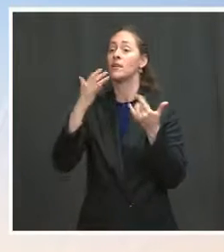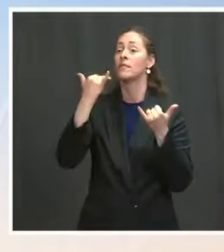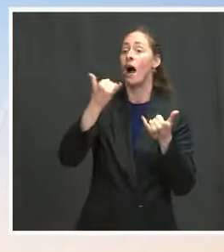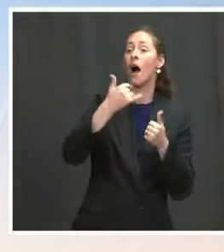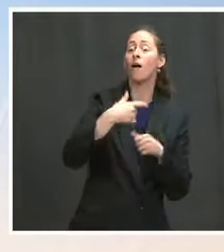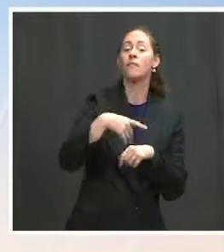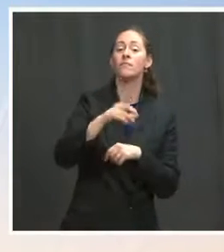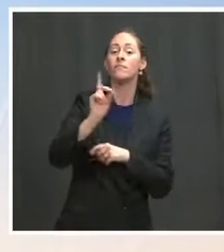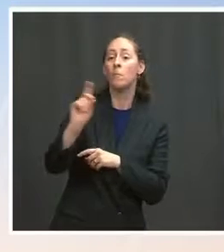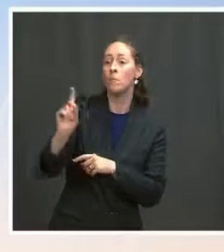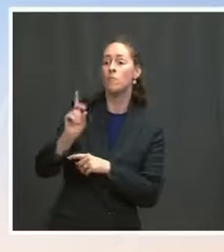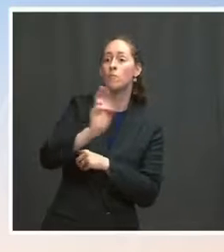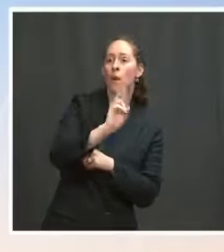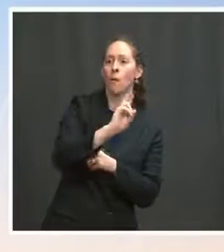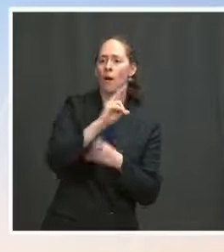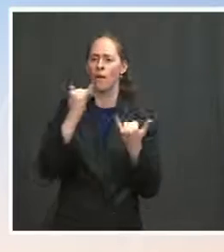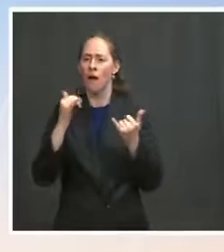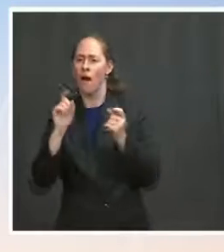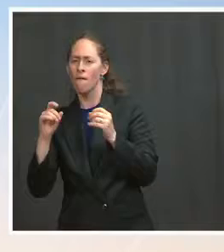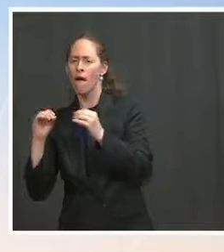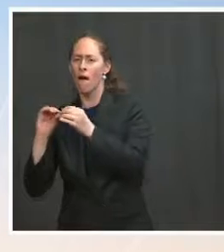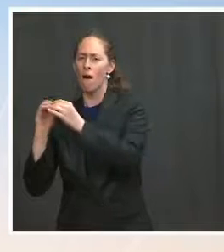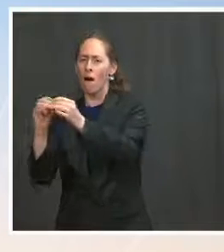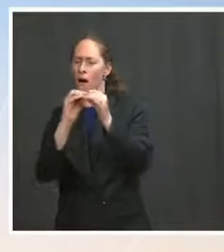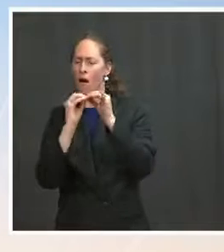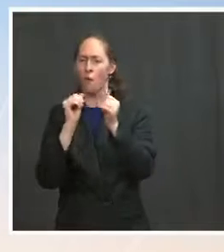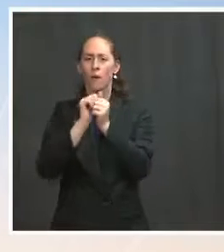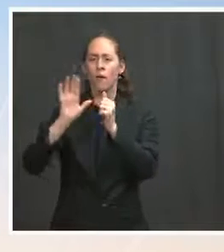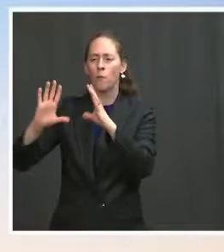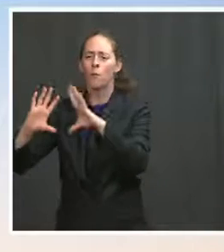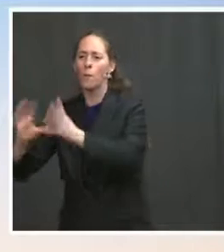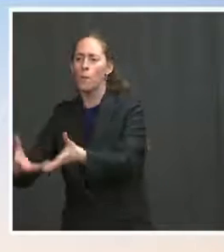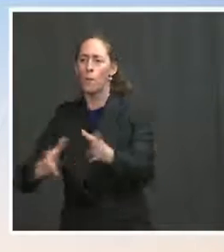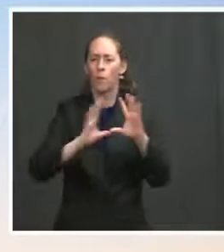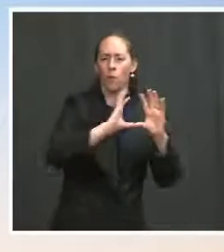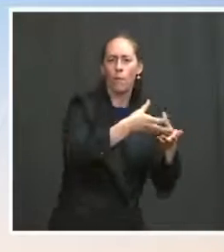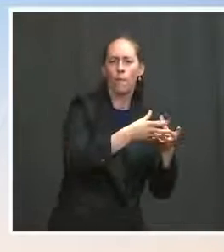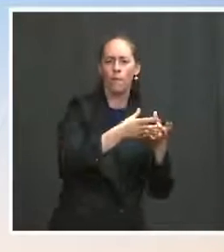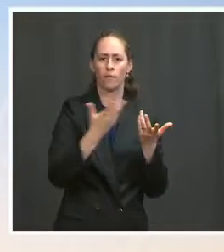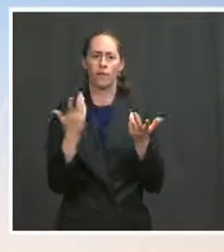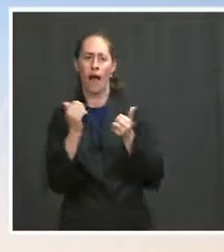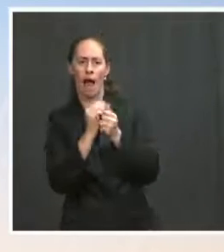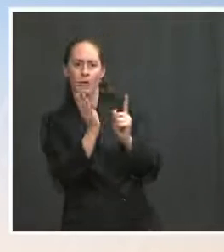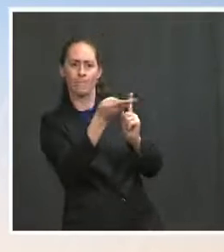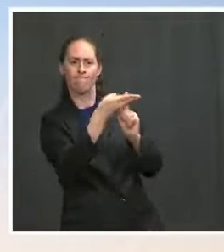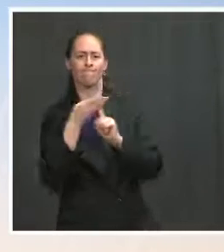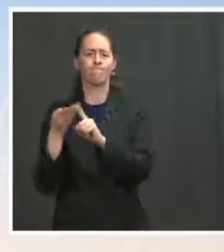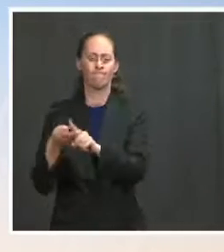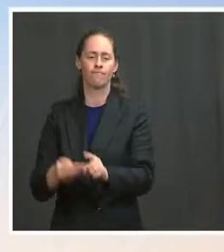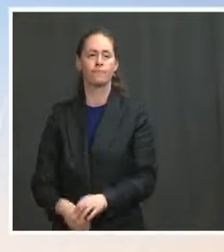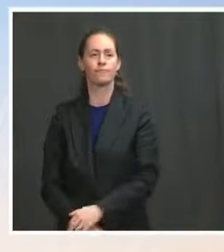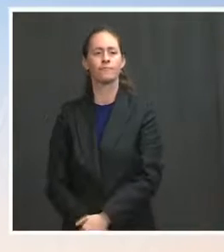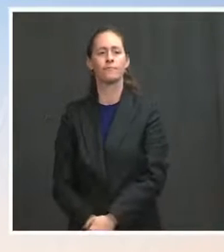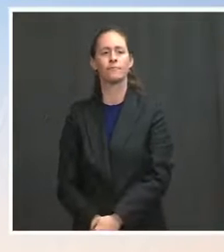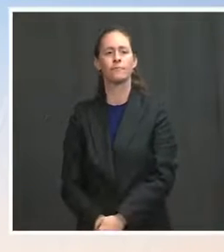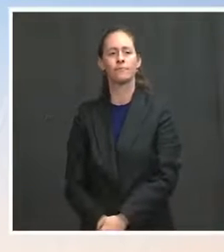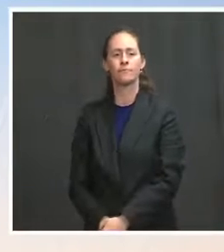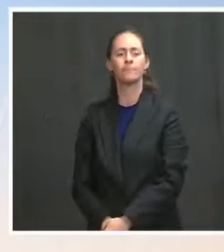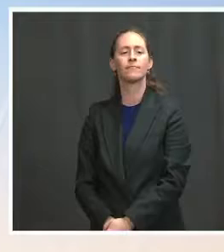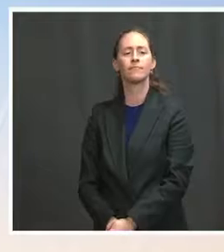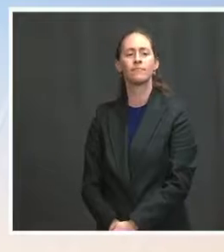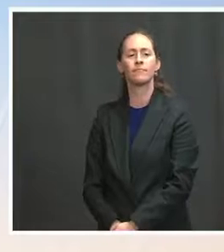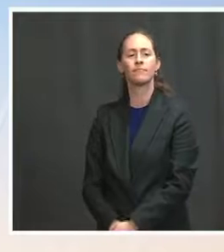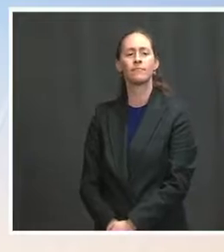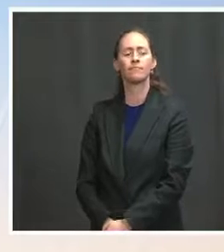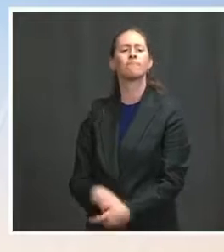make the case to their other colleagues. Exactly. Go ahead. Thank you, Jen. House Budget Committee Chairman John Yarmouth said he